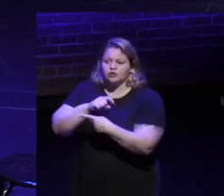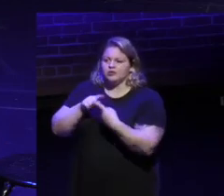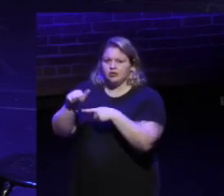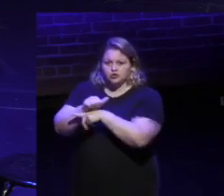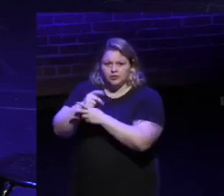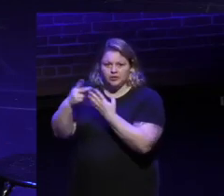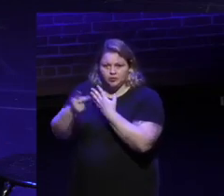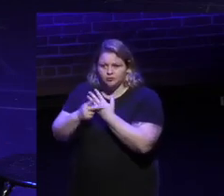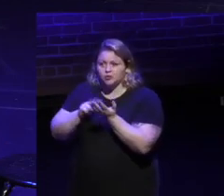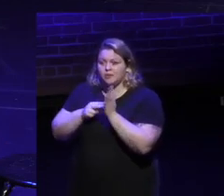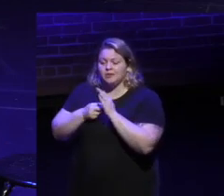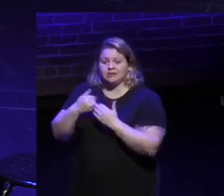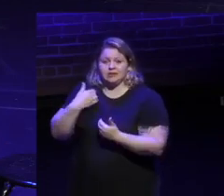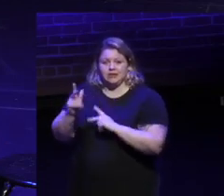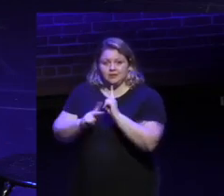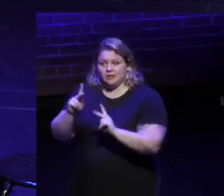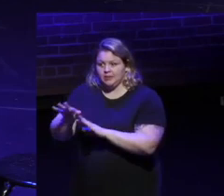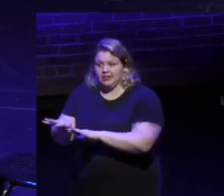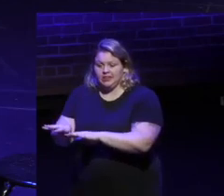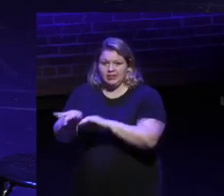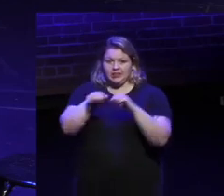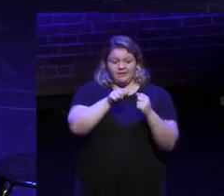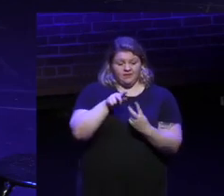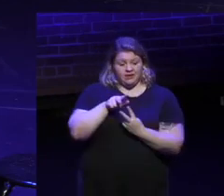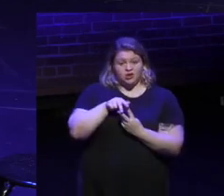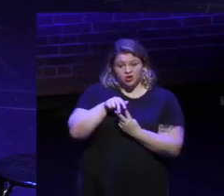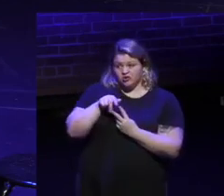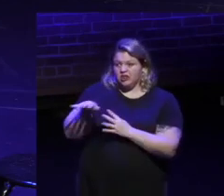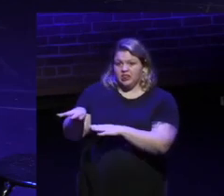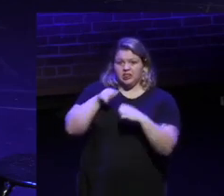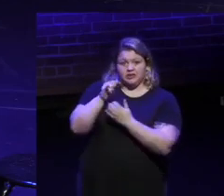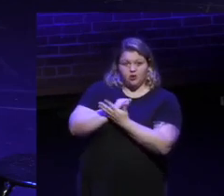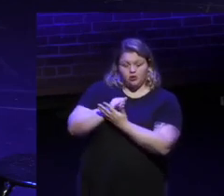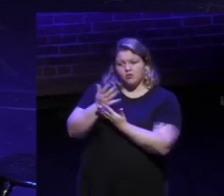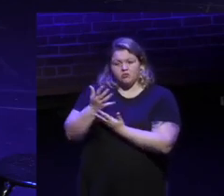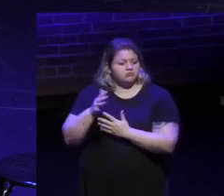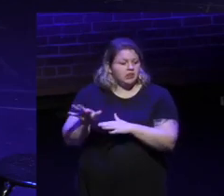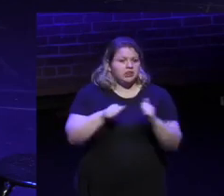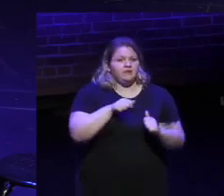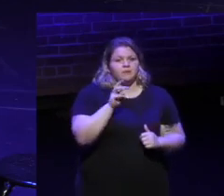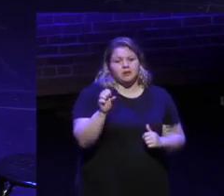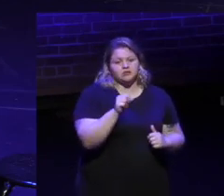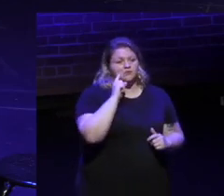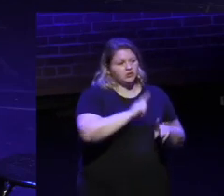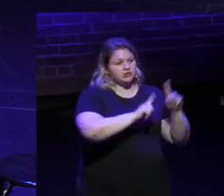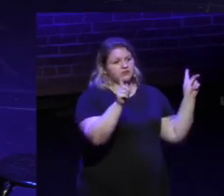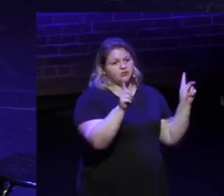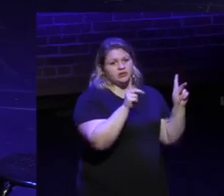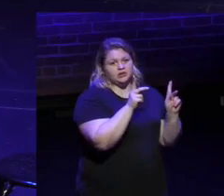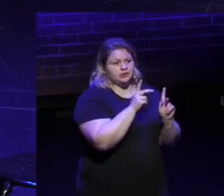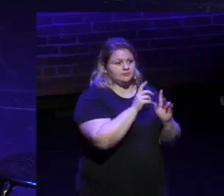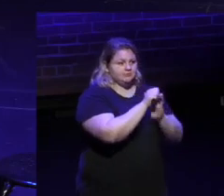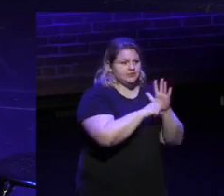people leave the field or they leave the state due to the lack of opportunity, even though we have a wealth